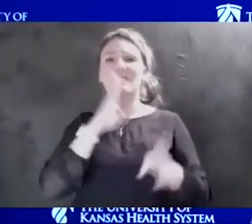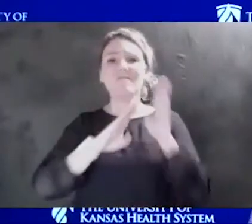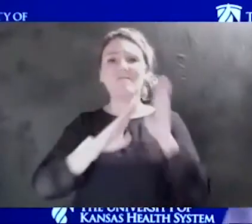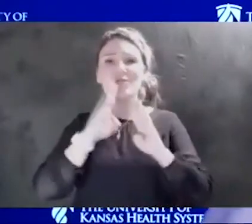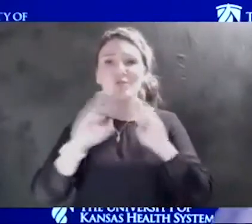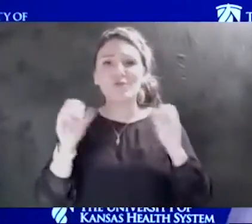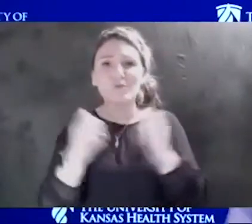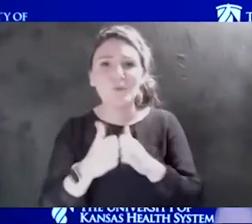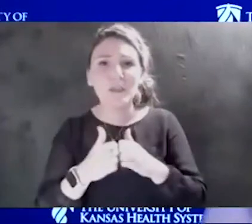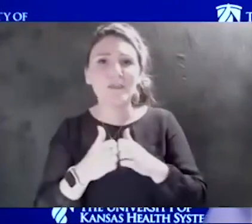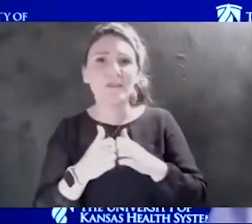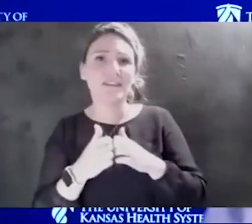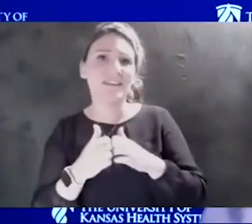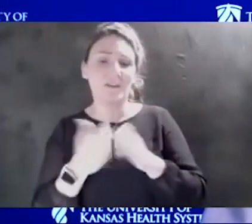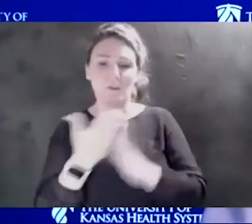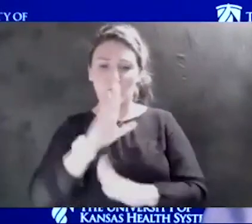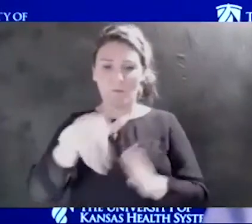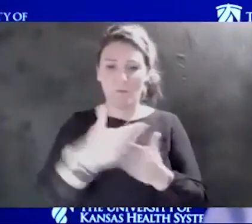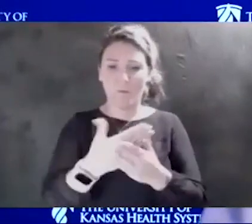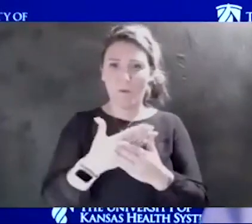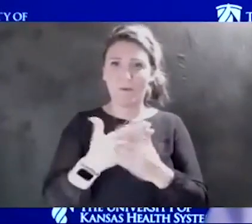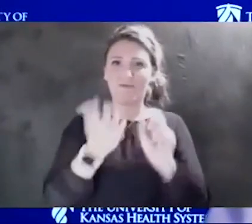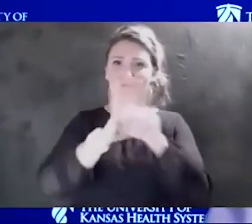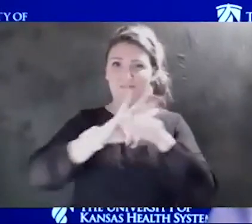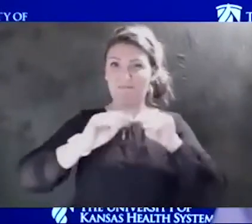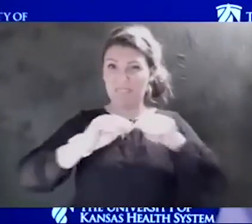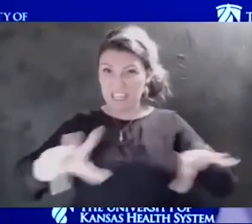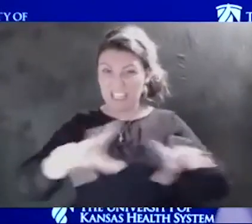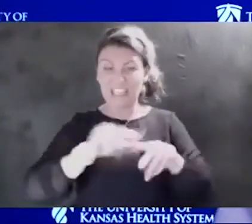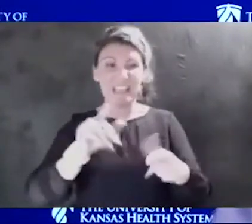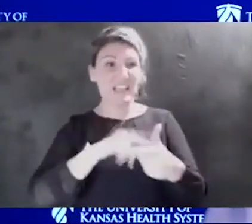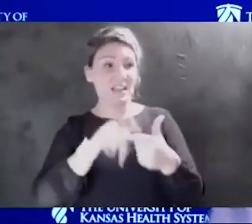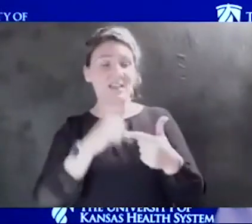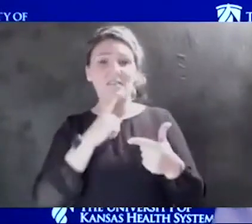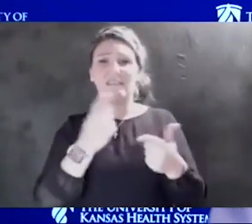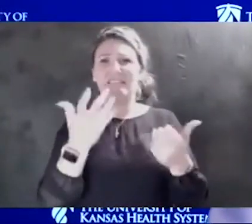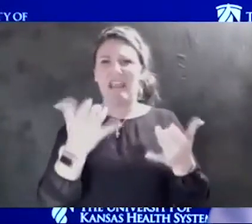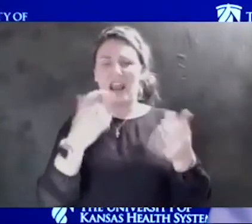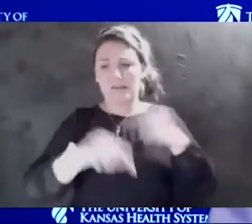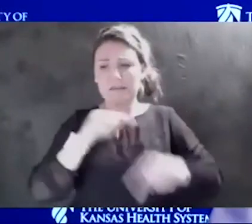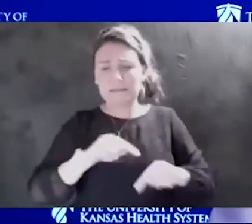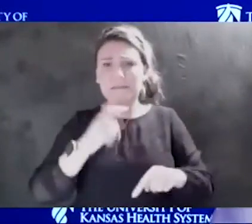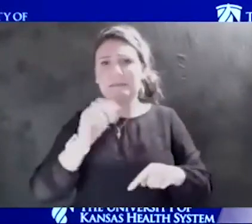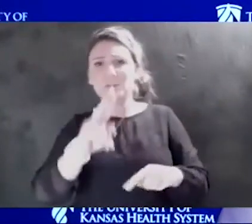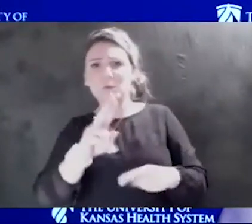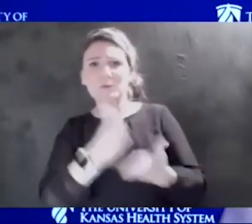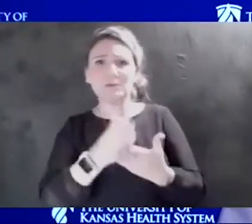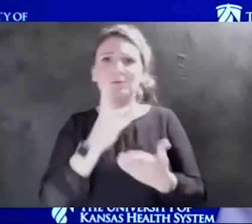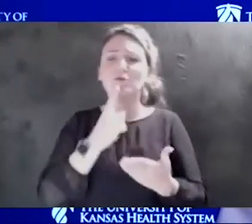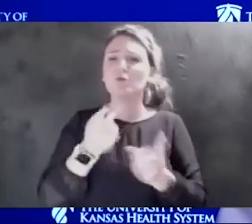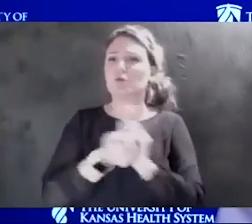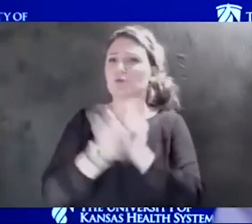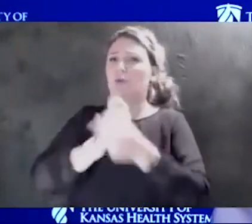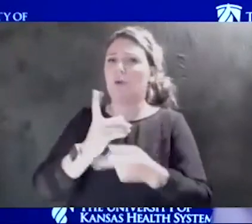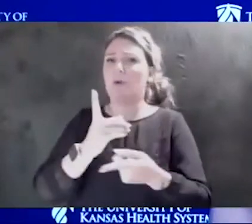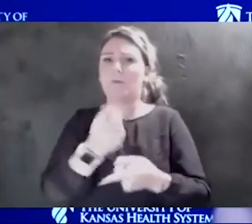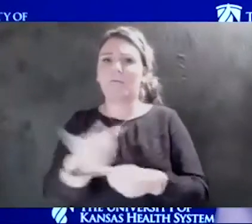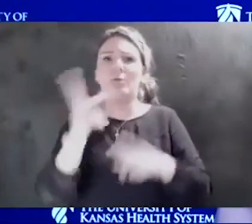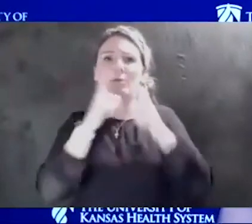throughout the pandemic, but especially now as there's some walking back or some reversible or pivoting on some of these mask